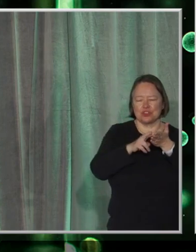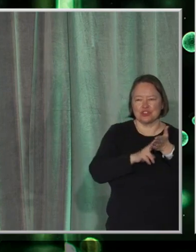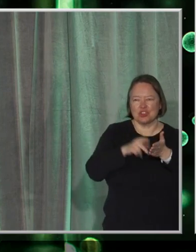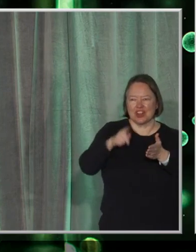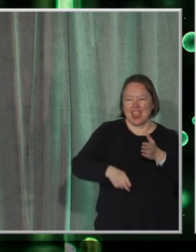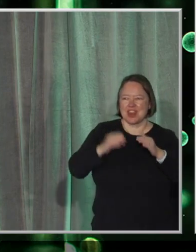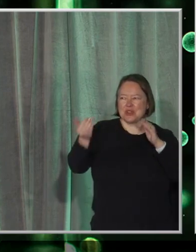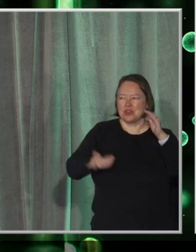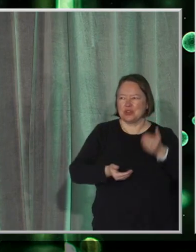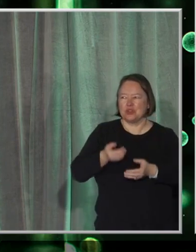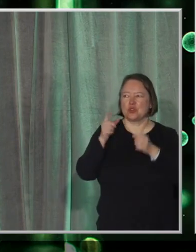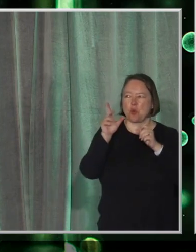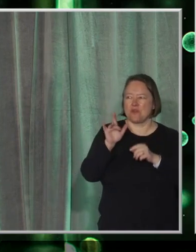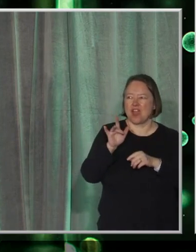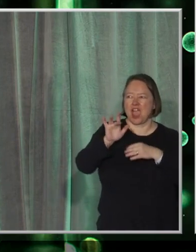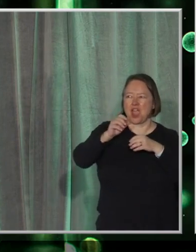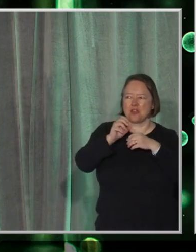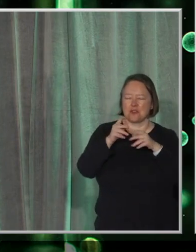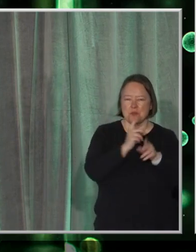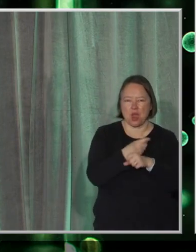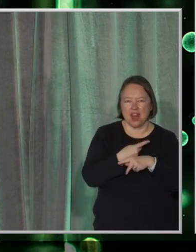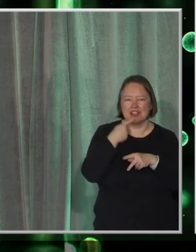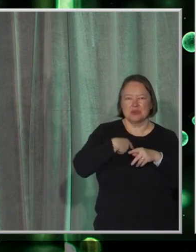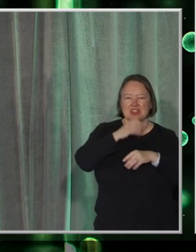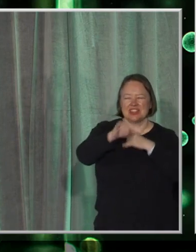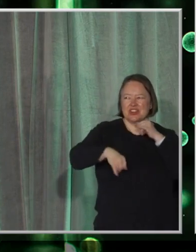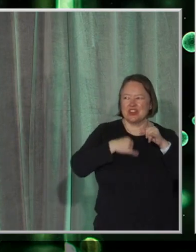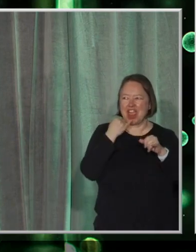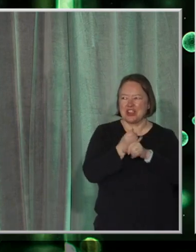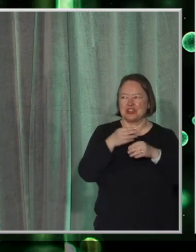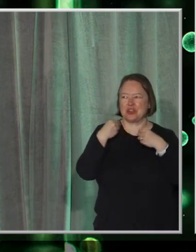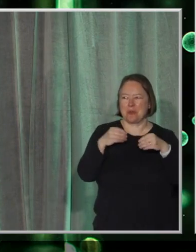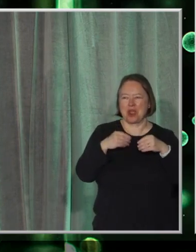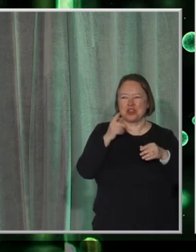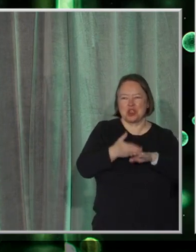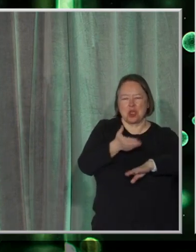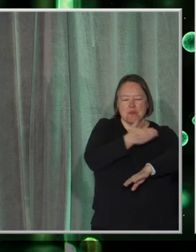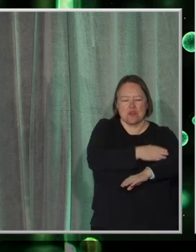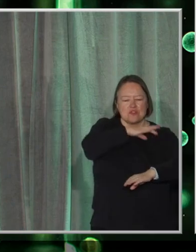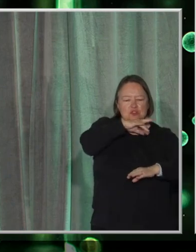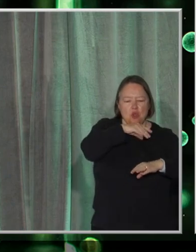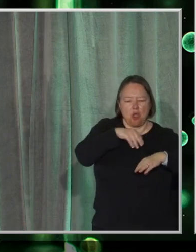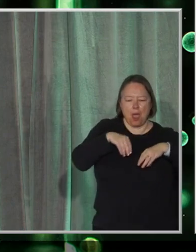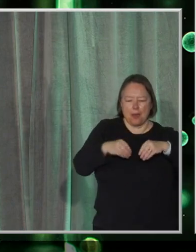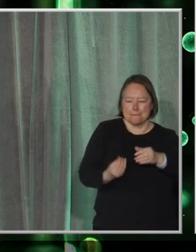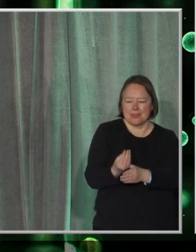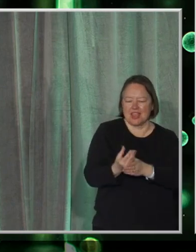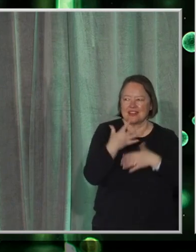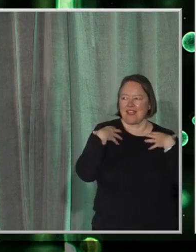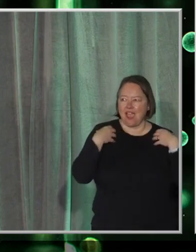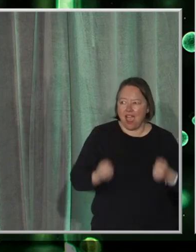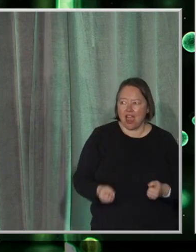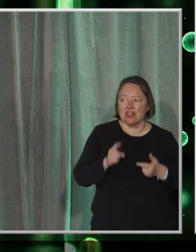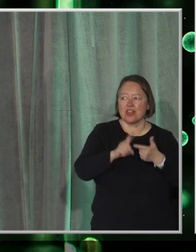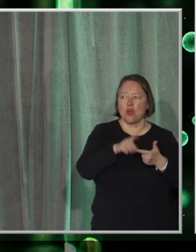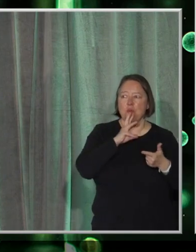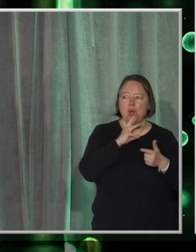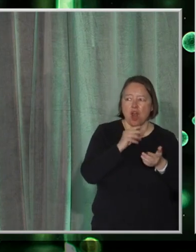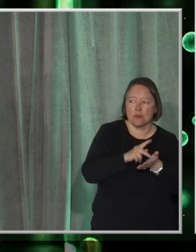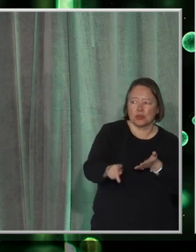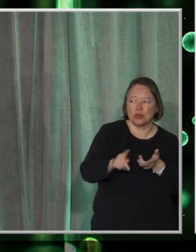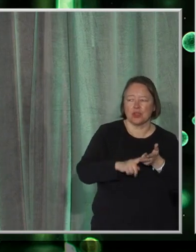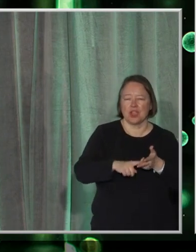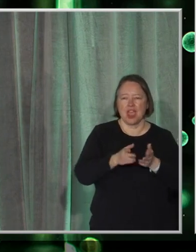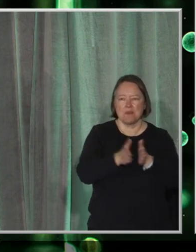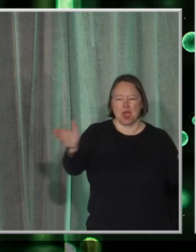and introduced 25 products in international markets to improve soil plant health, water purification, and